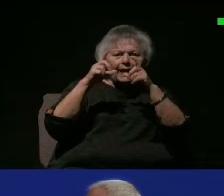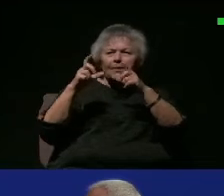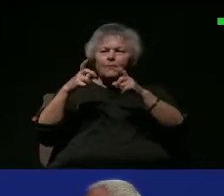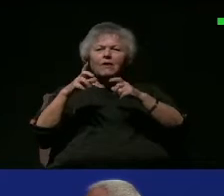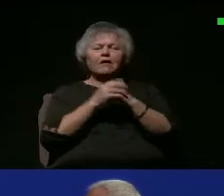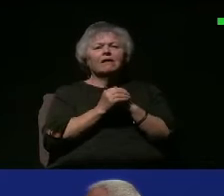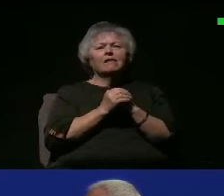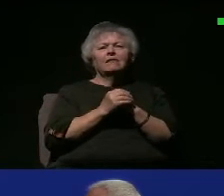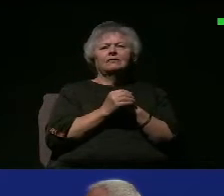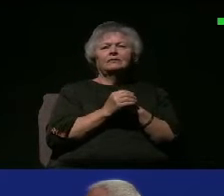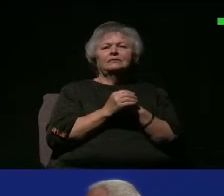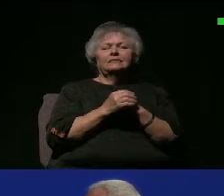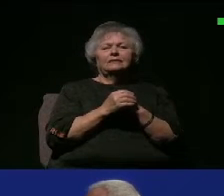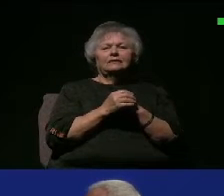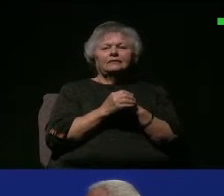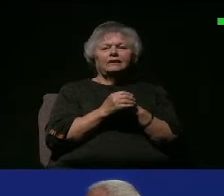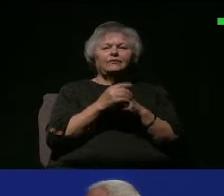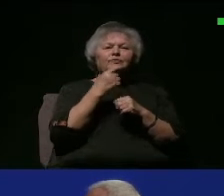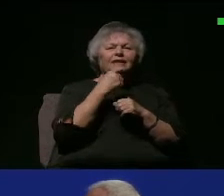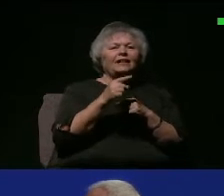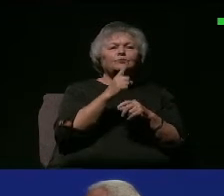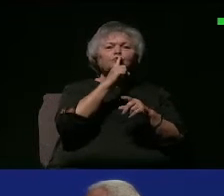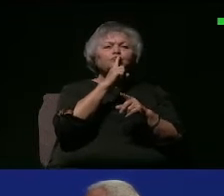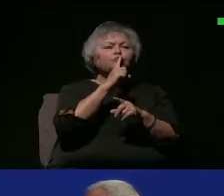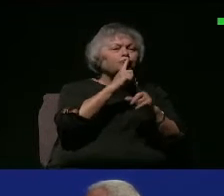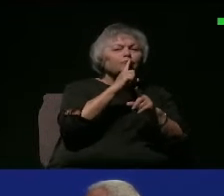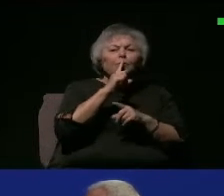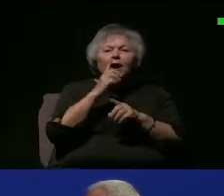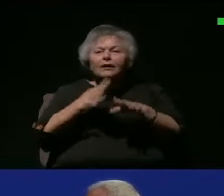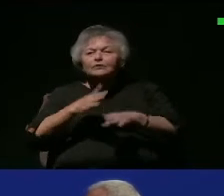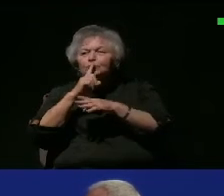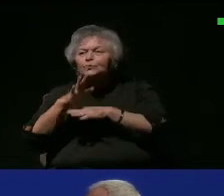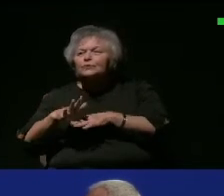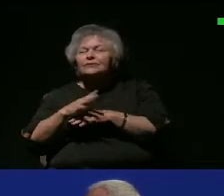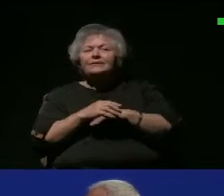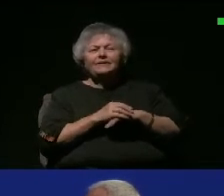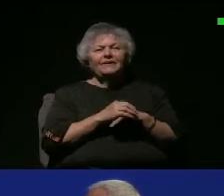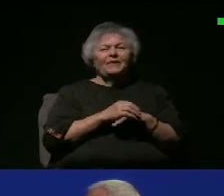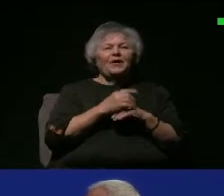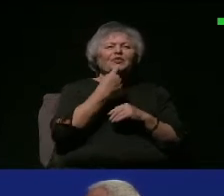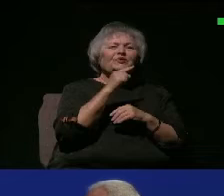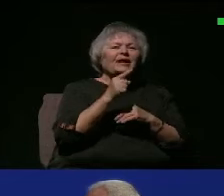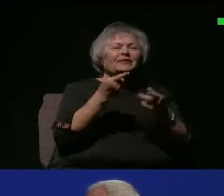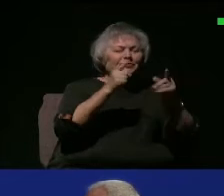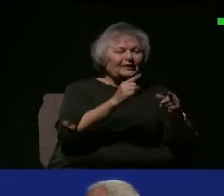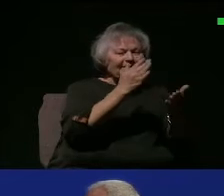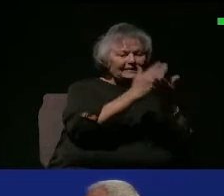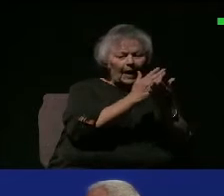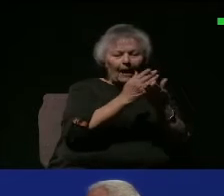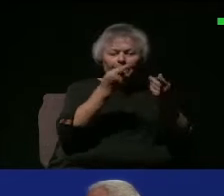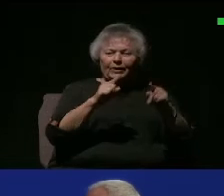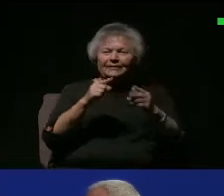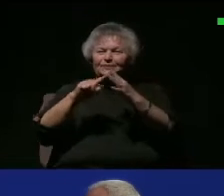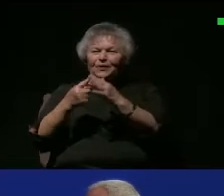They're telling us to be quiet. Yes, they're doing a lot of things, and they're telling us when to stop and when to start.